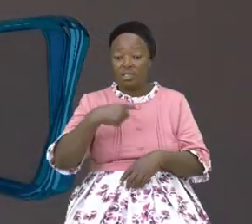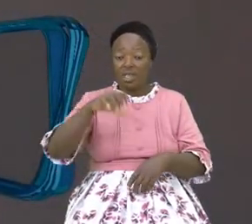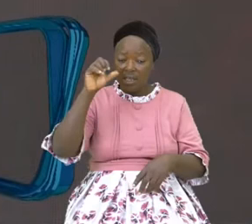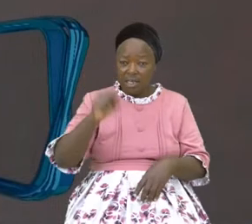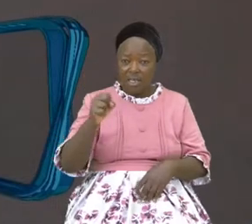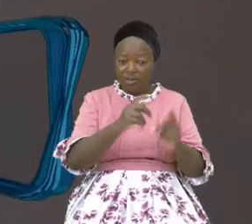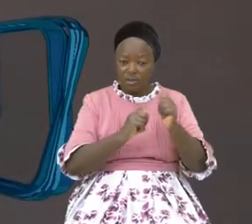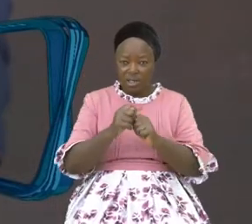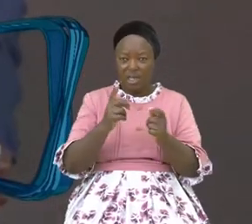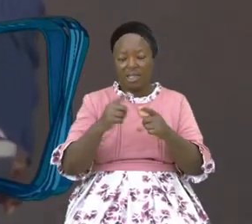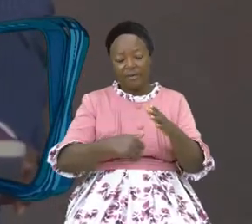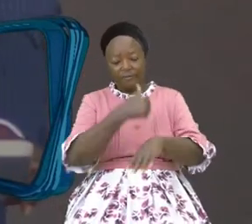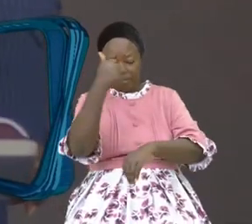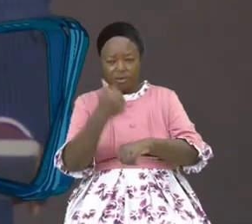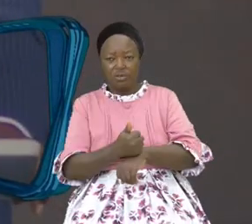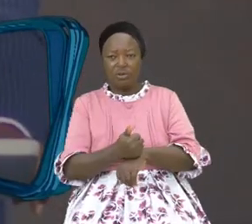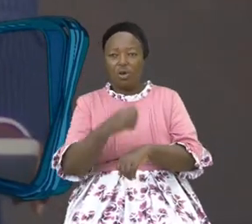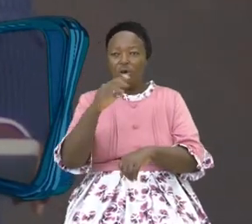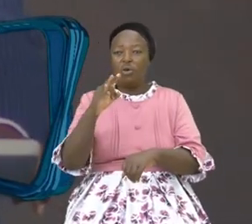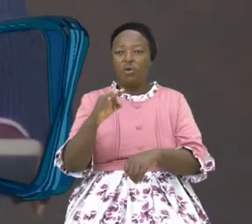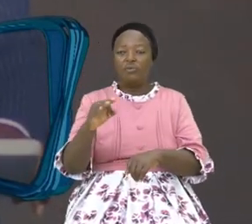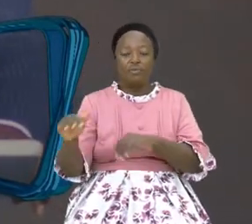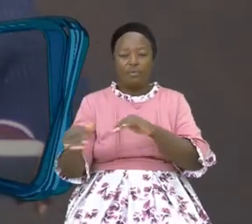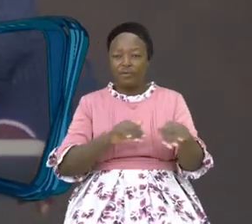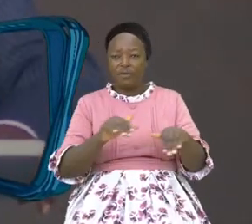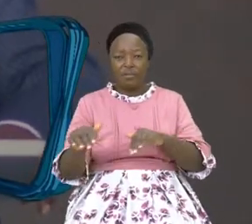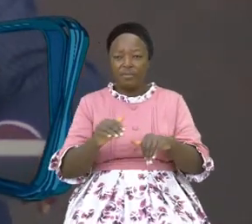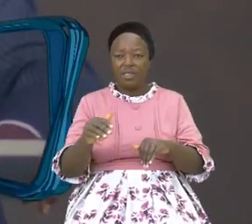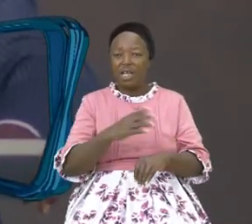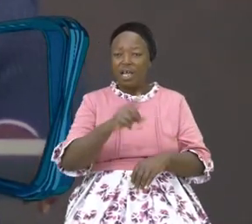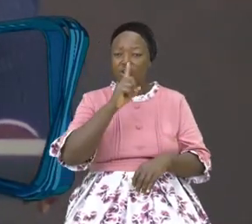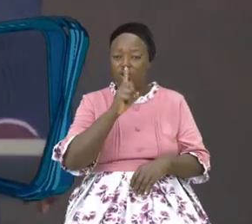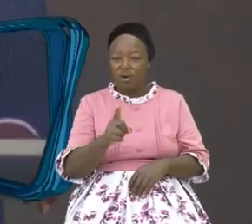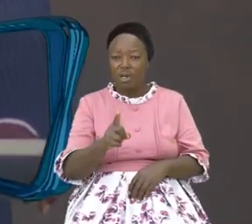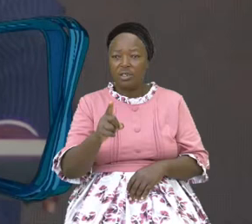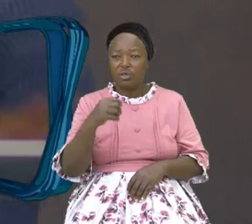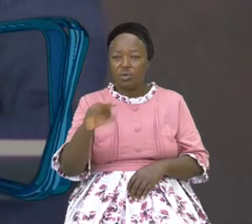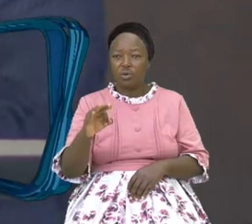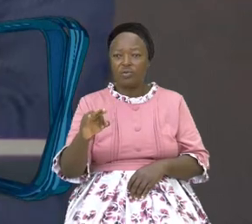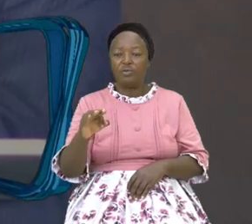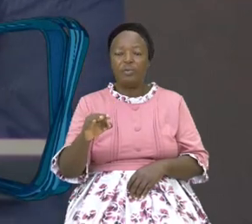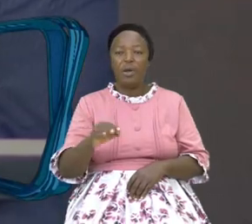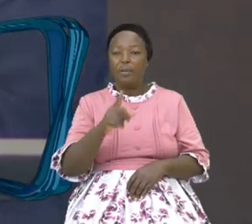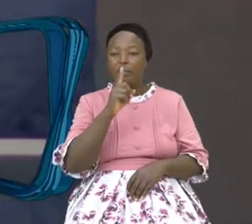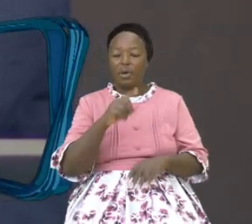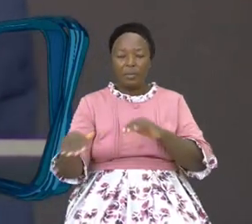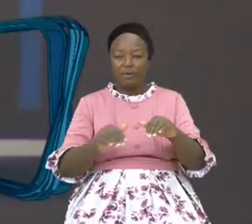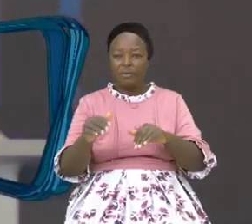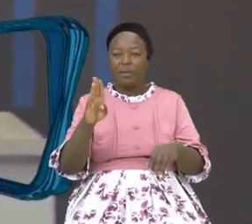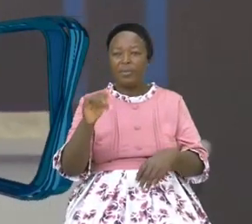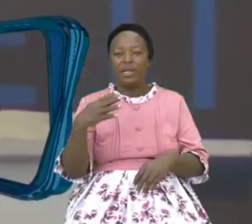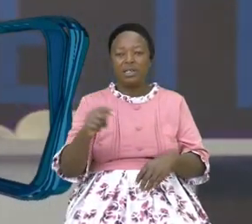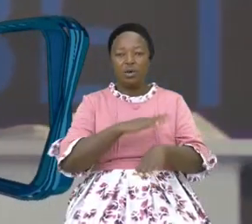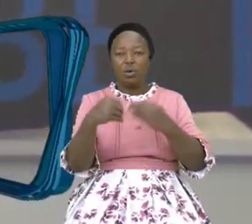yes, affirmation of performance, assurance of performance by the